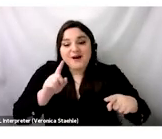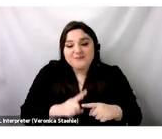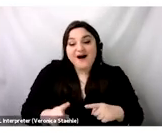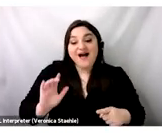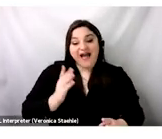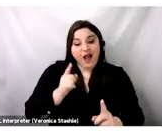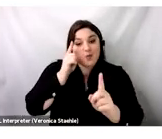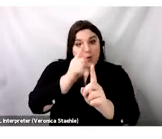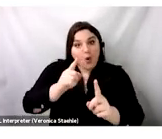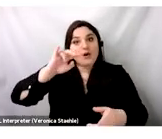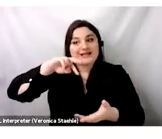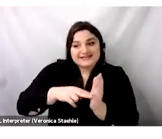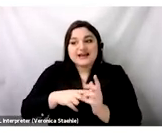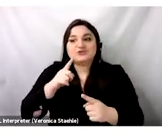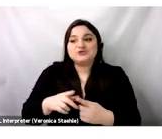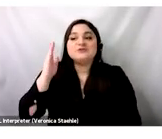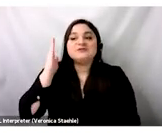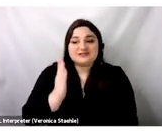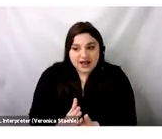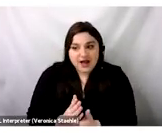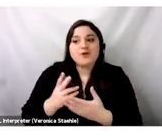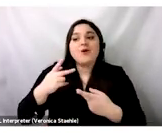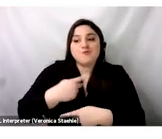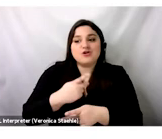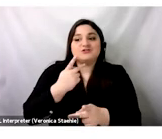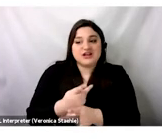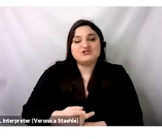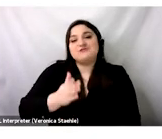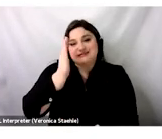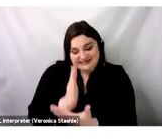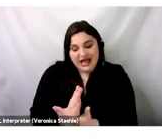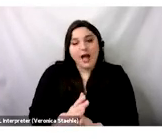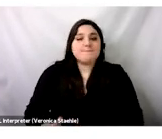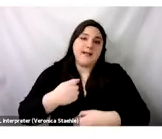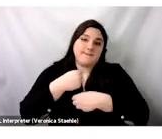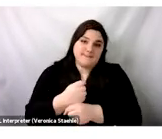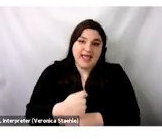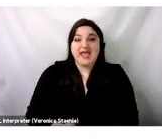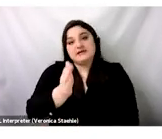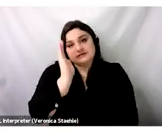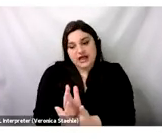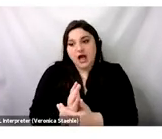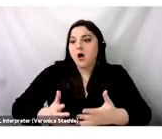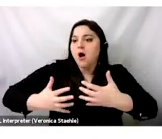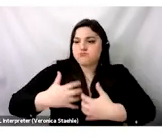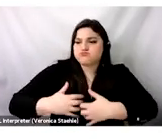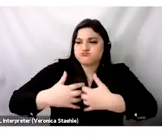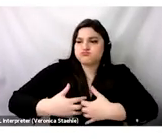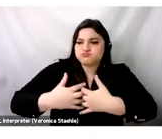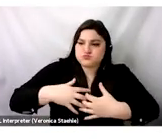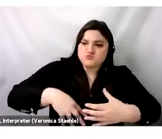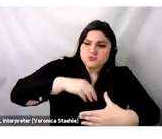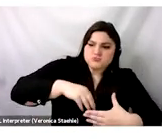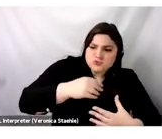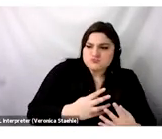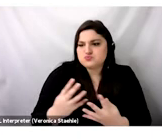stopping production, minimizing the production, which is, as I mentioned, also very much a climate crisis issue.